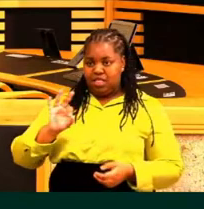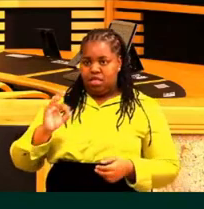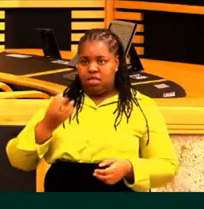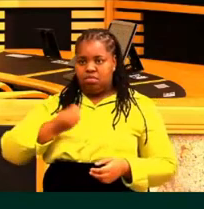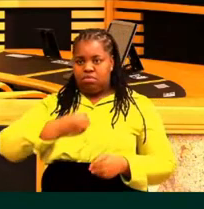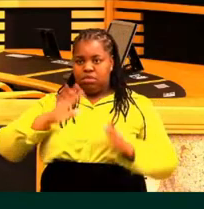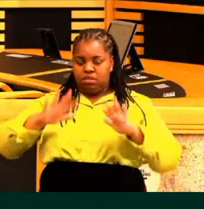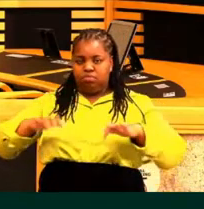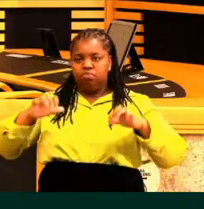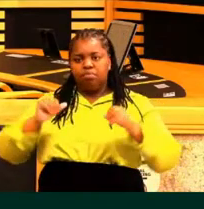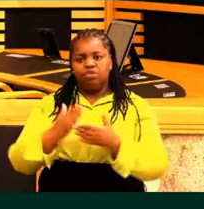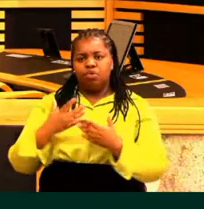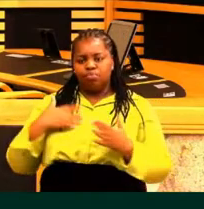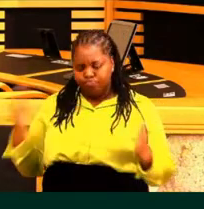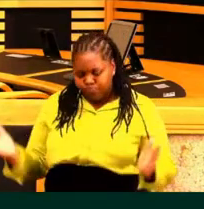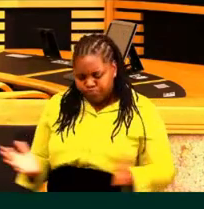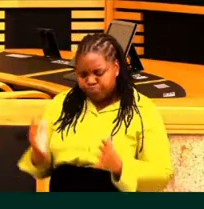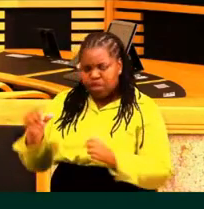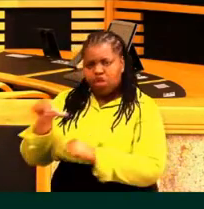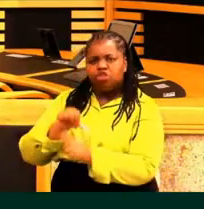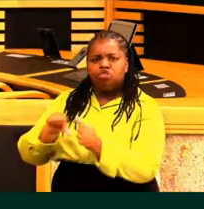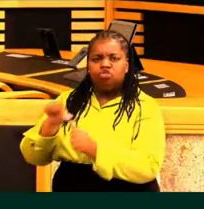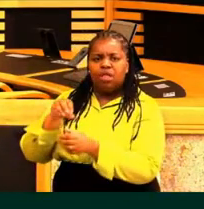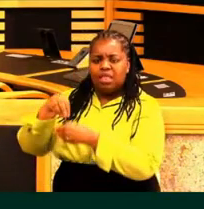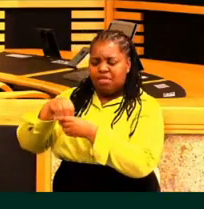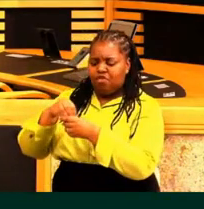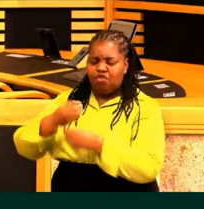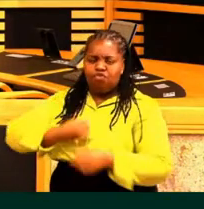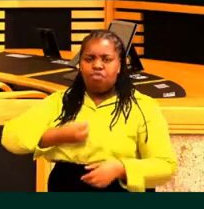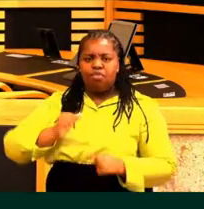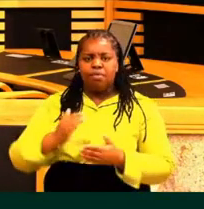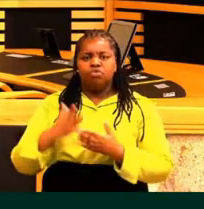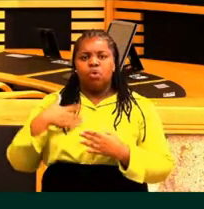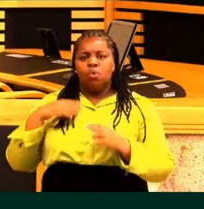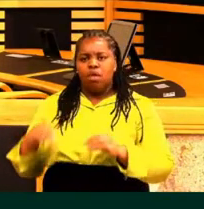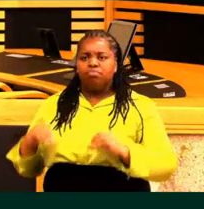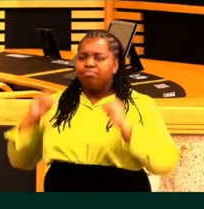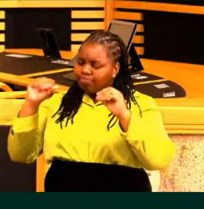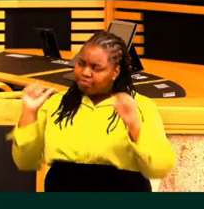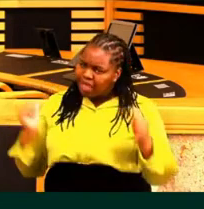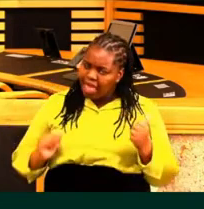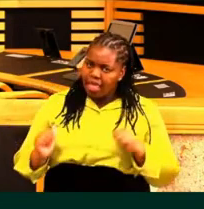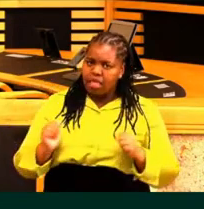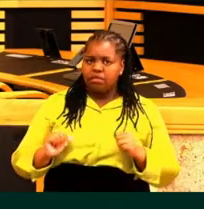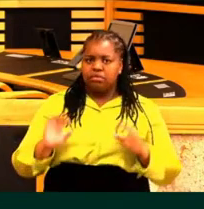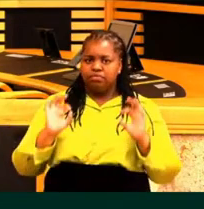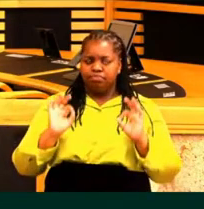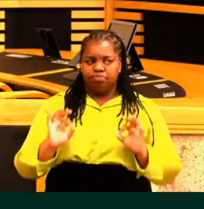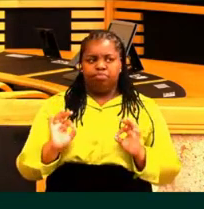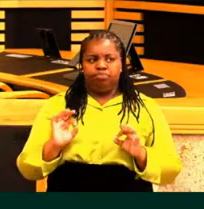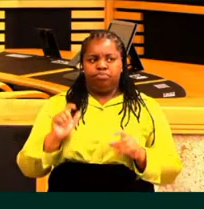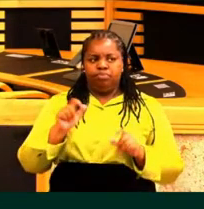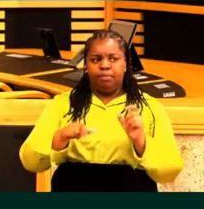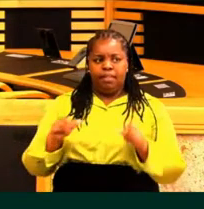encouraging a socially involved youth to promote active citizenry